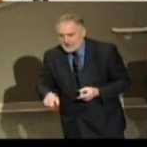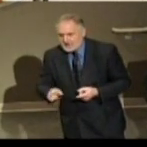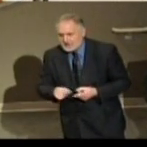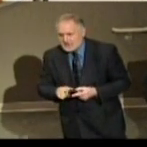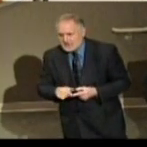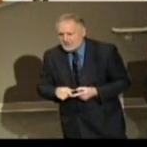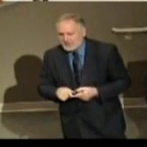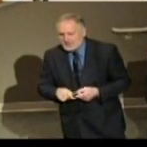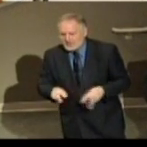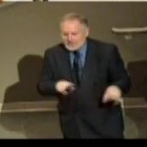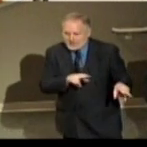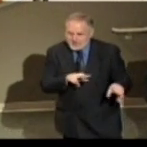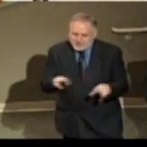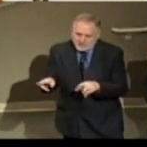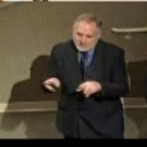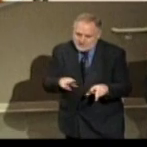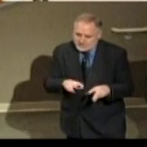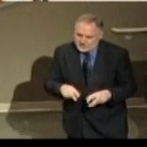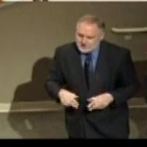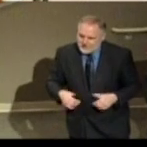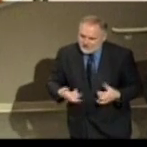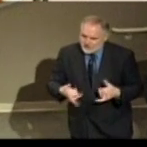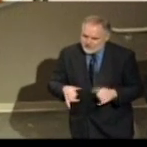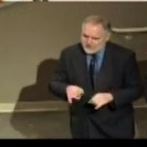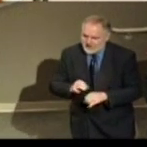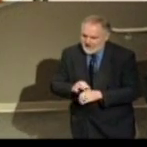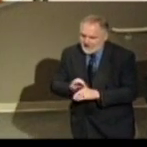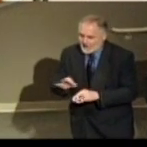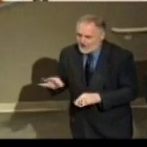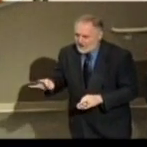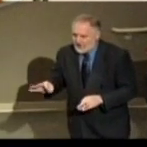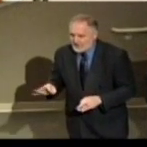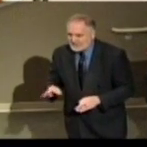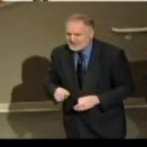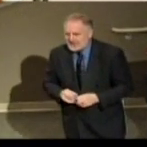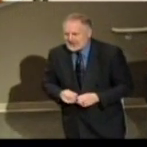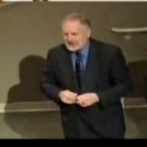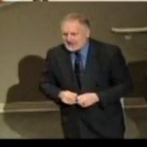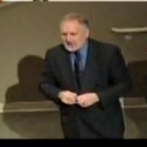a couple years ago, and a couple of the preachers had teams in the hunt.